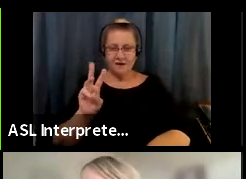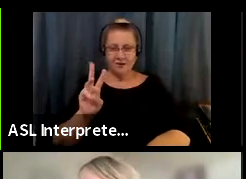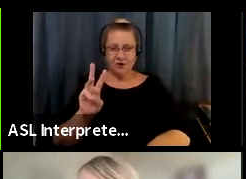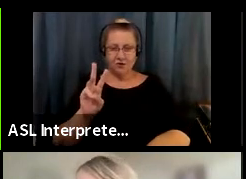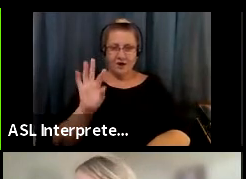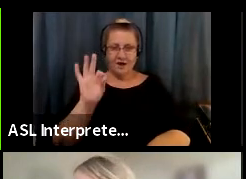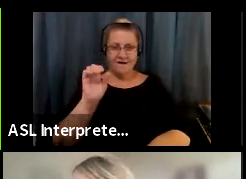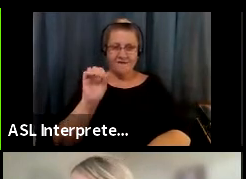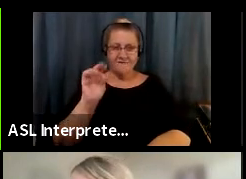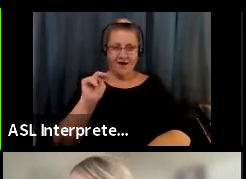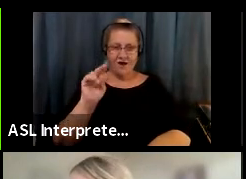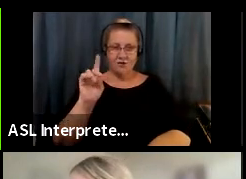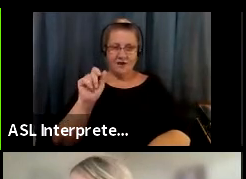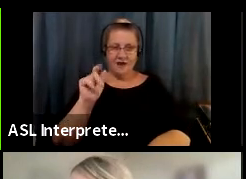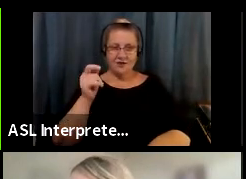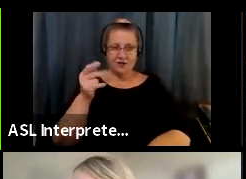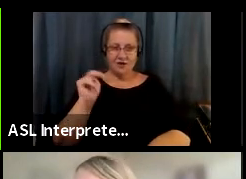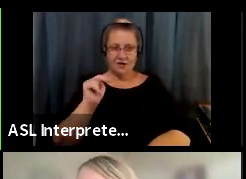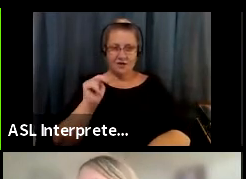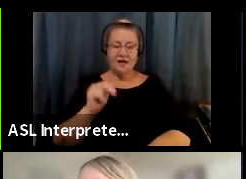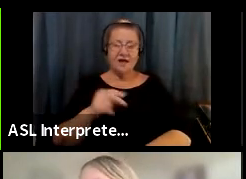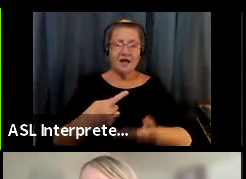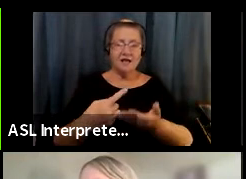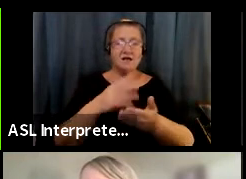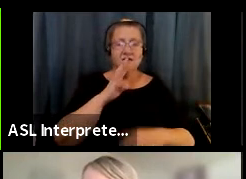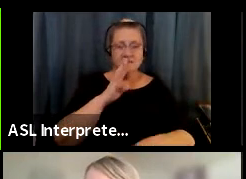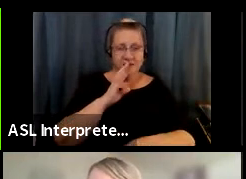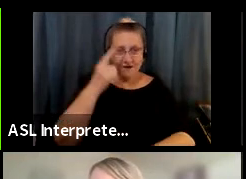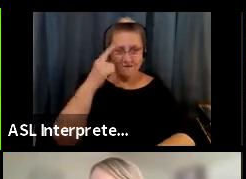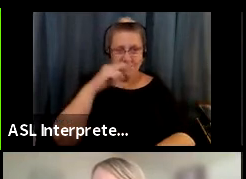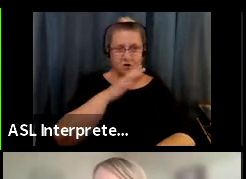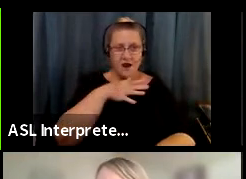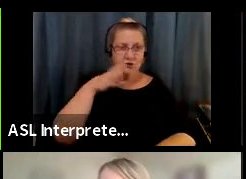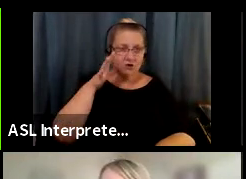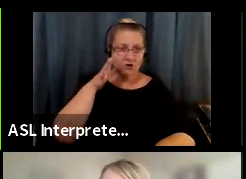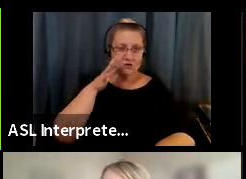speaking on behalf of the agricultural and food sector. Deanna?